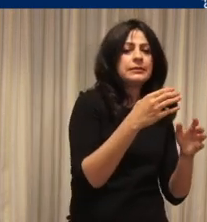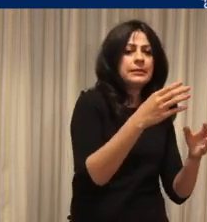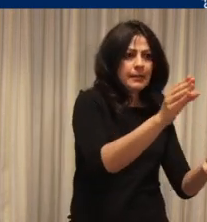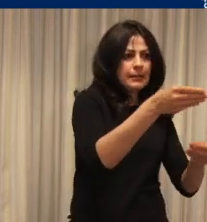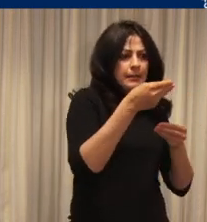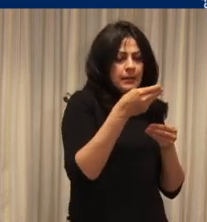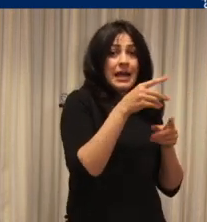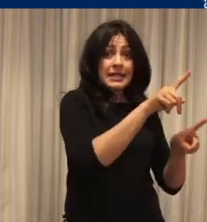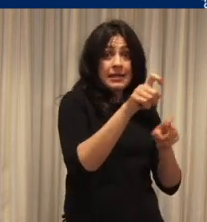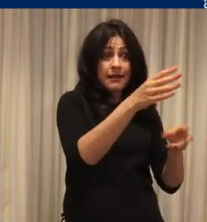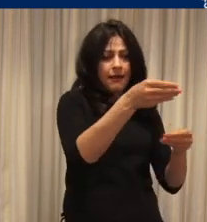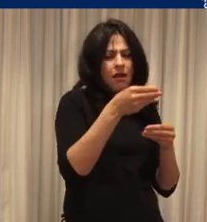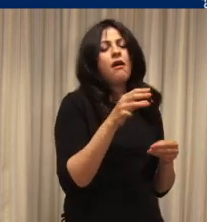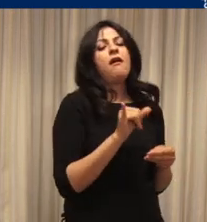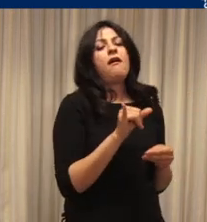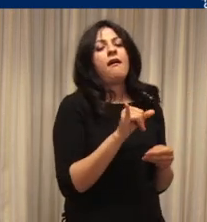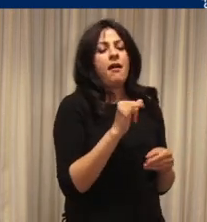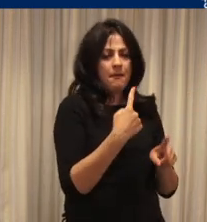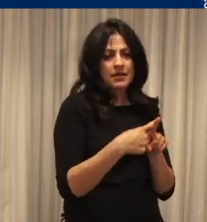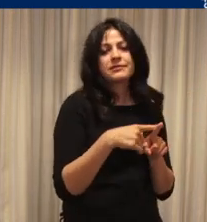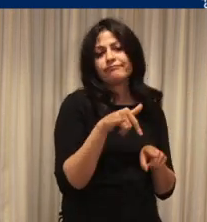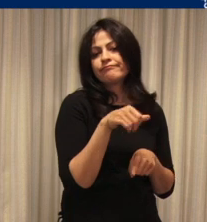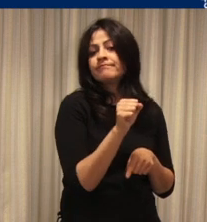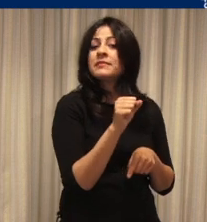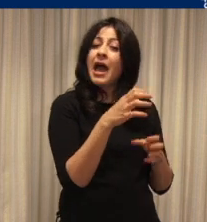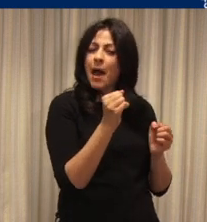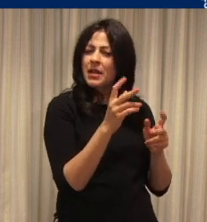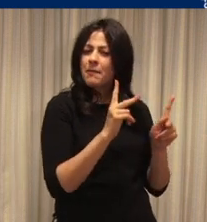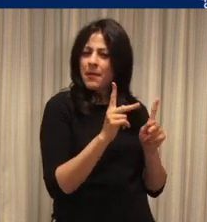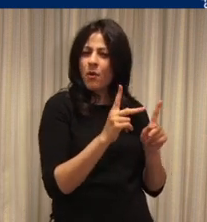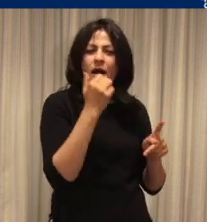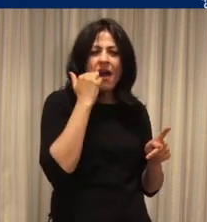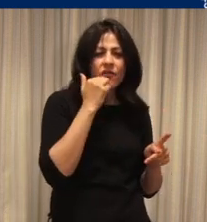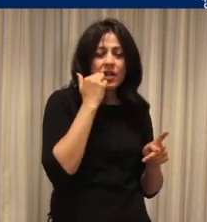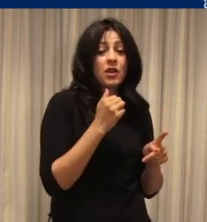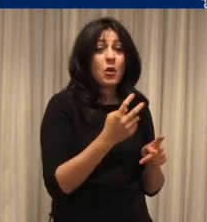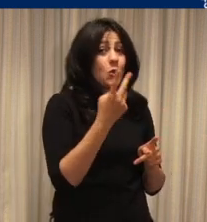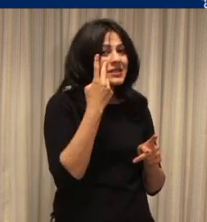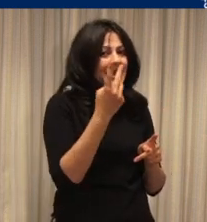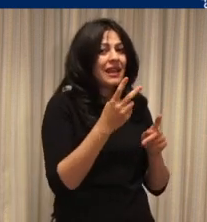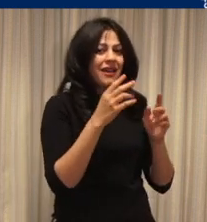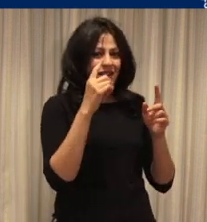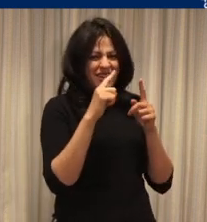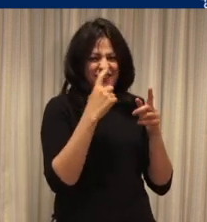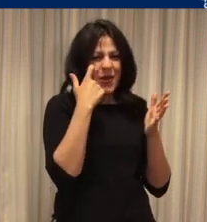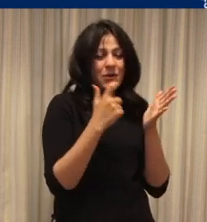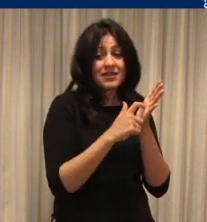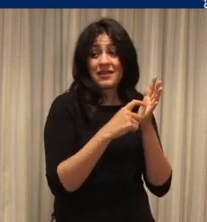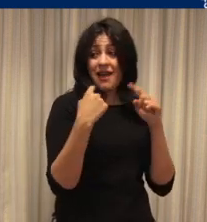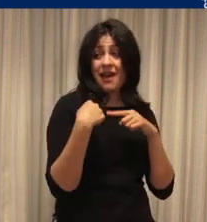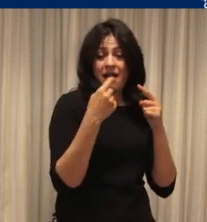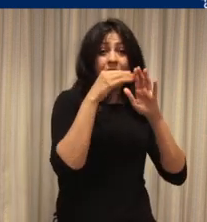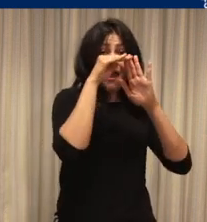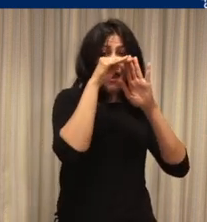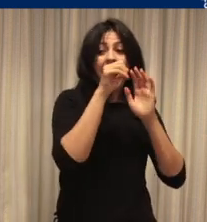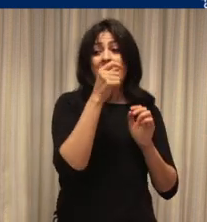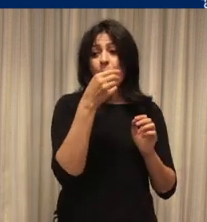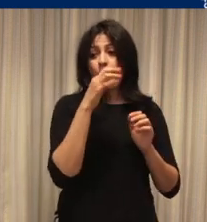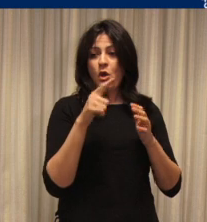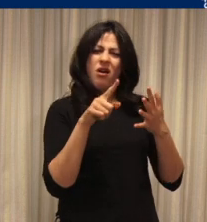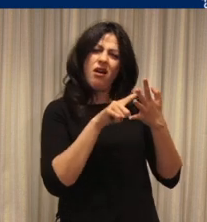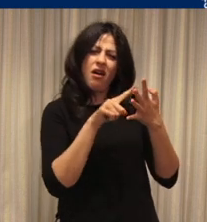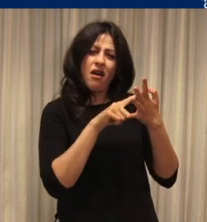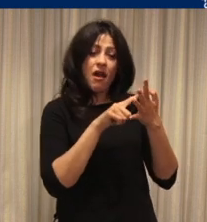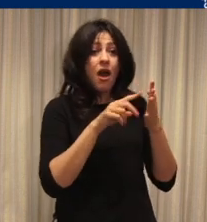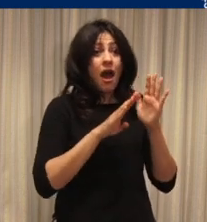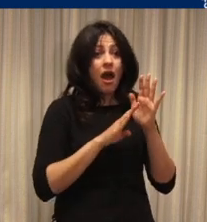that number of new positives each day continues. You can see a very steep downward curve really since mid-April. And